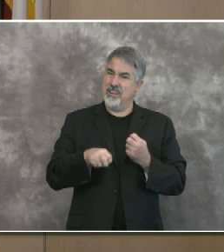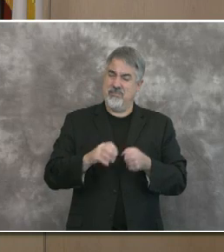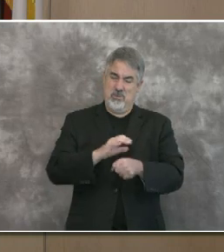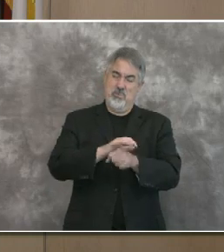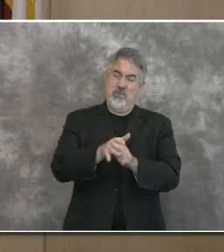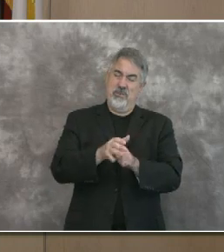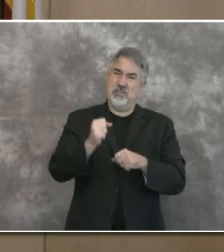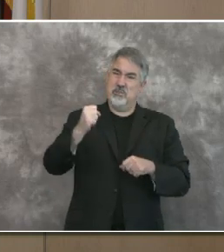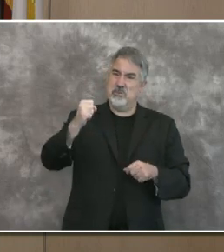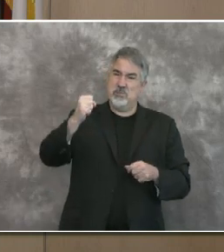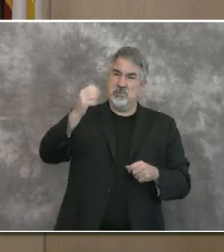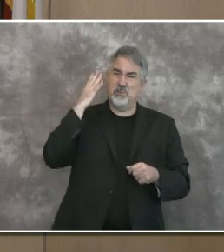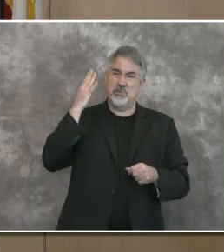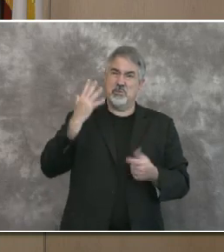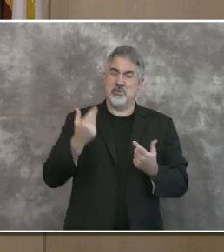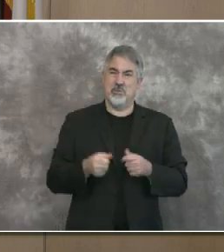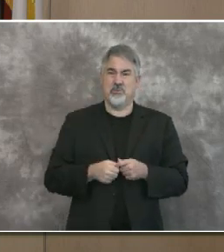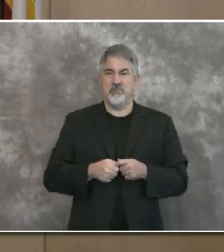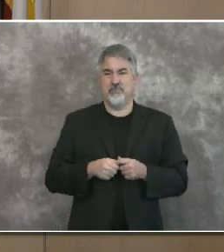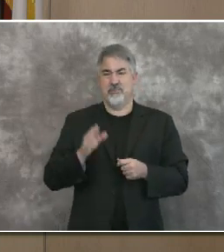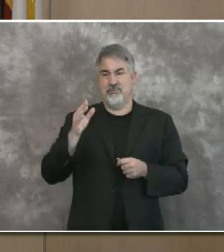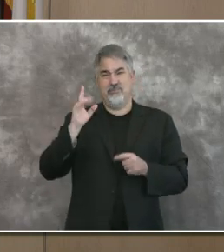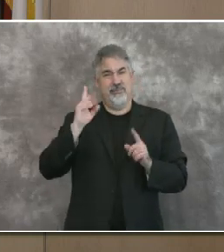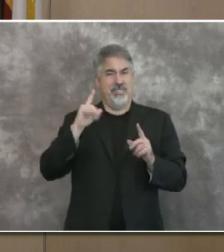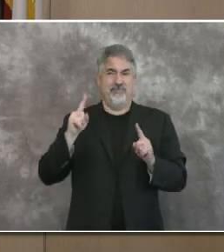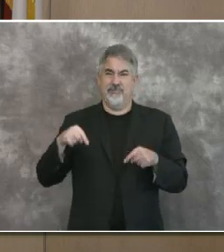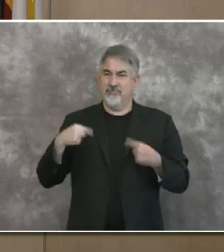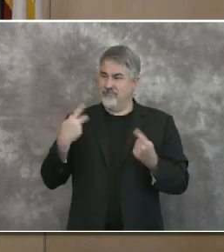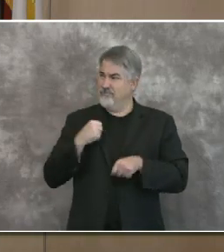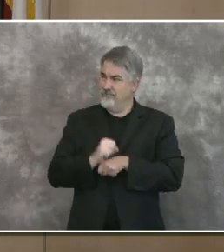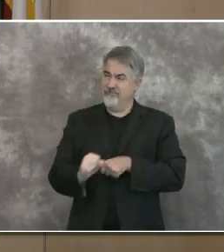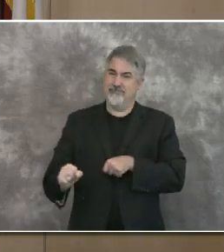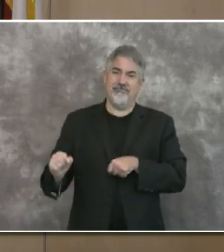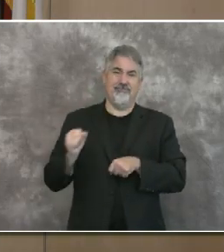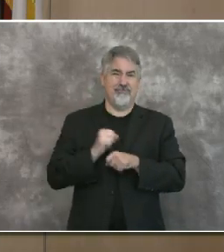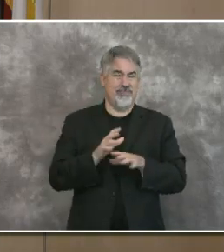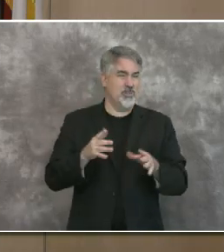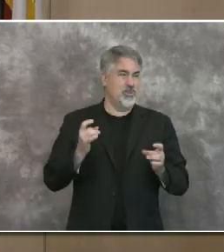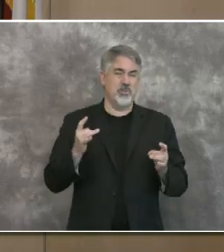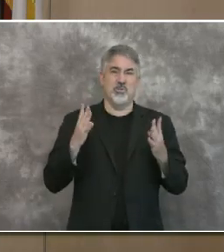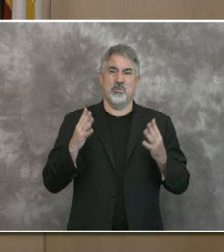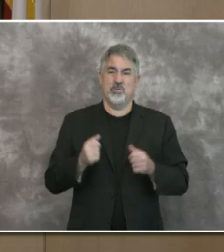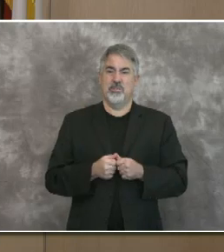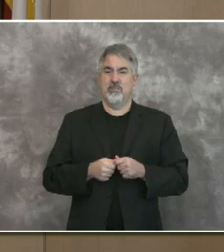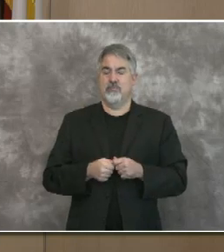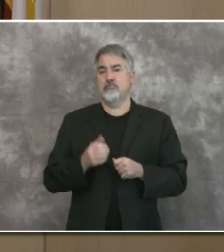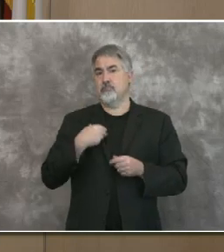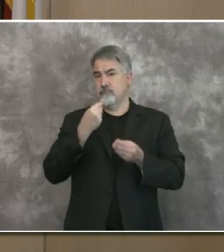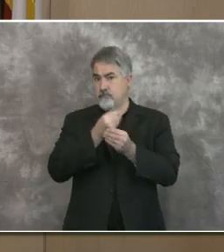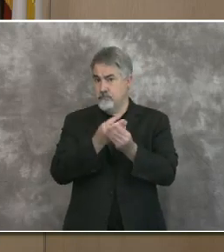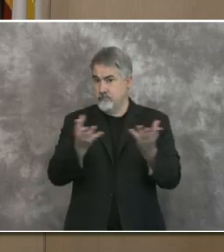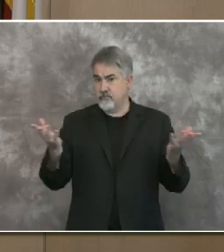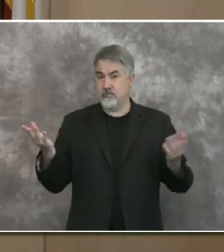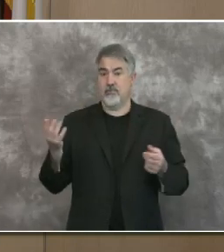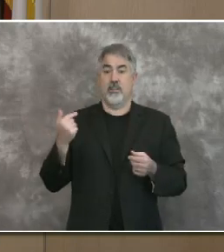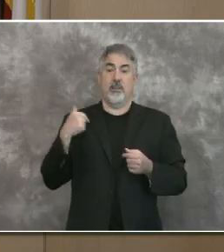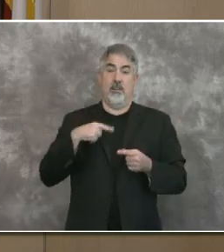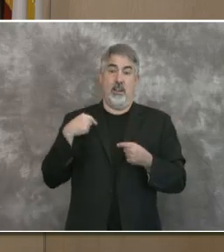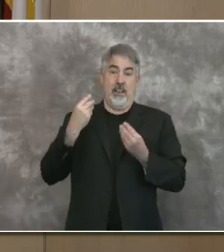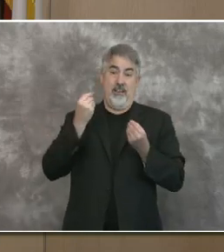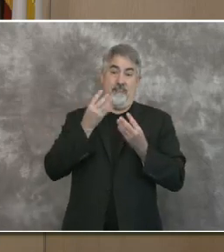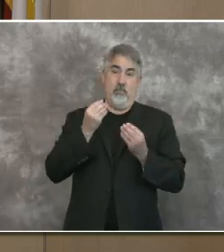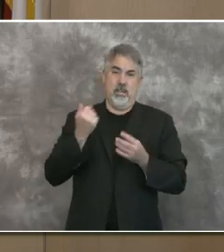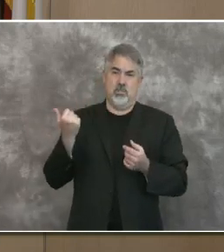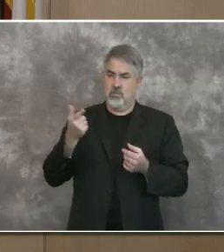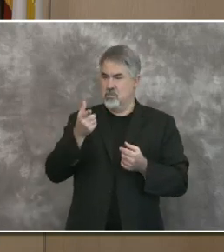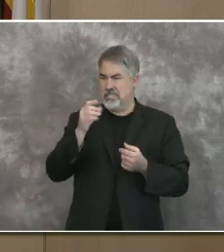both in recent days and throughout this entire pandemic. As a reminder, all of our demographics are on our